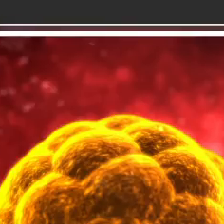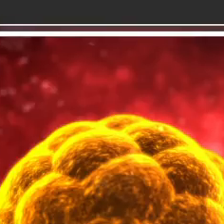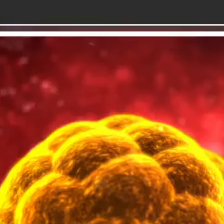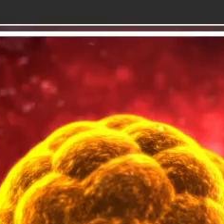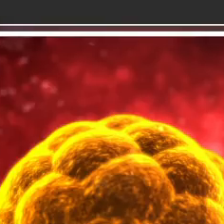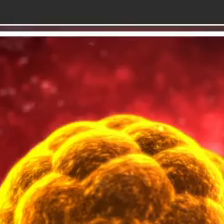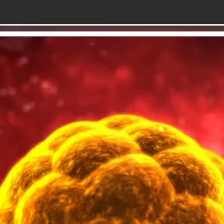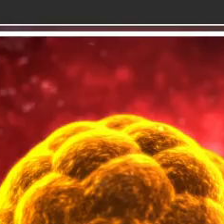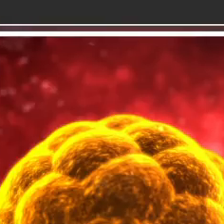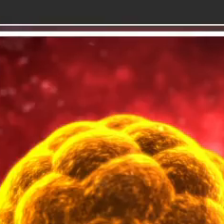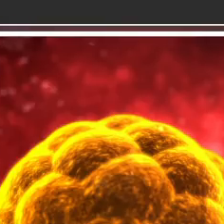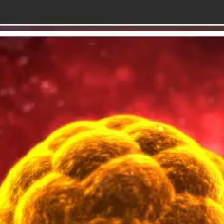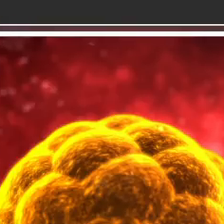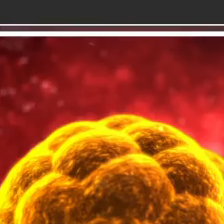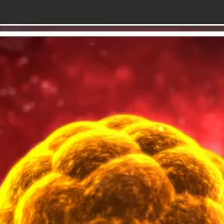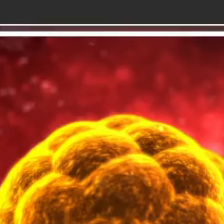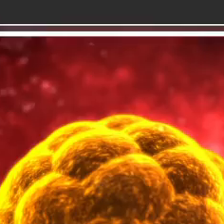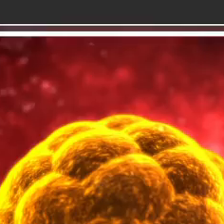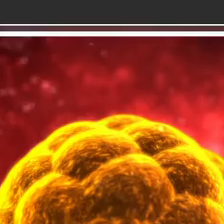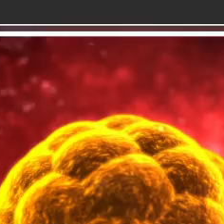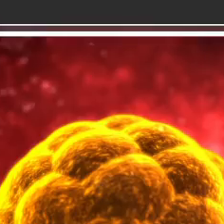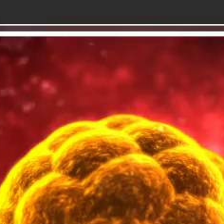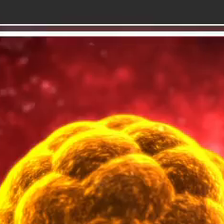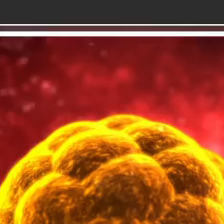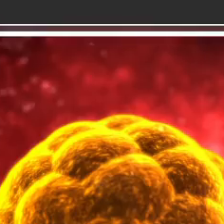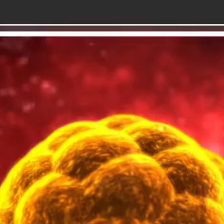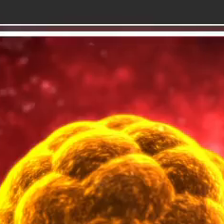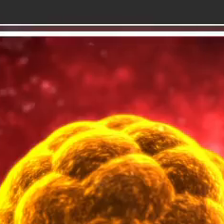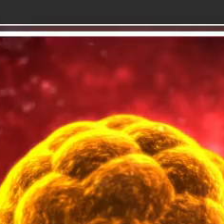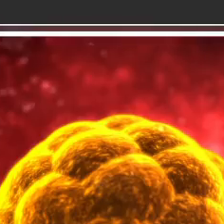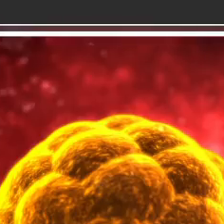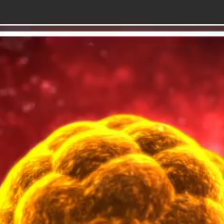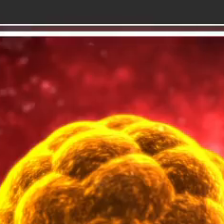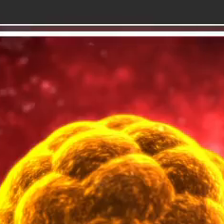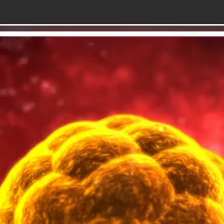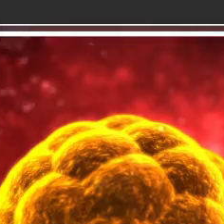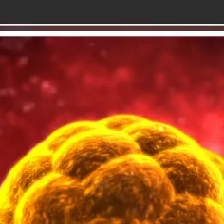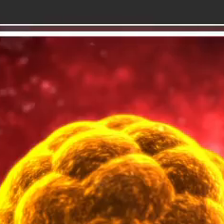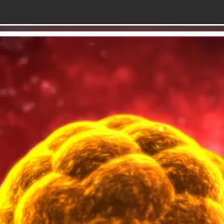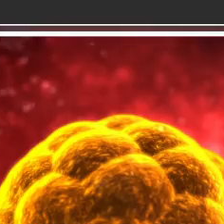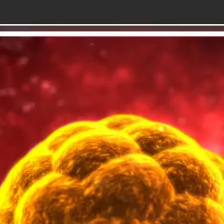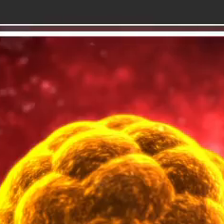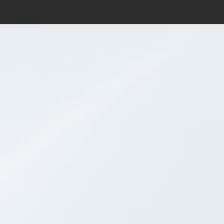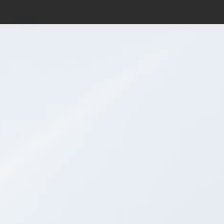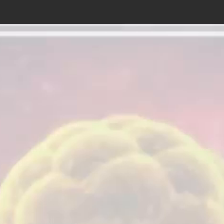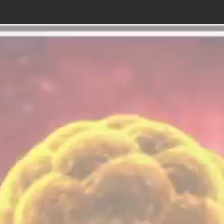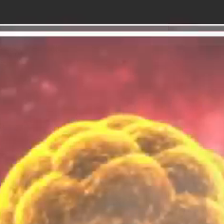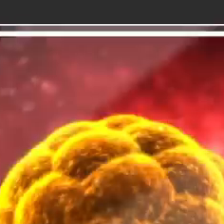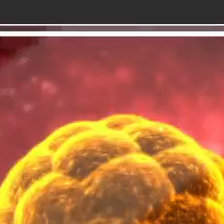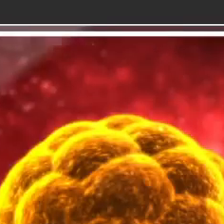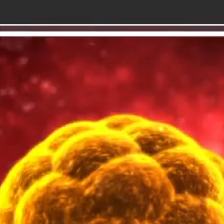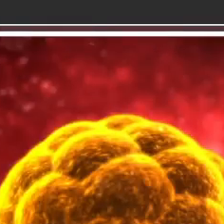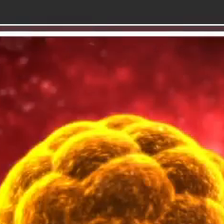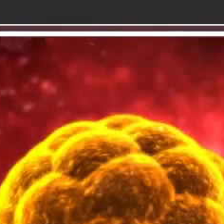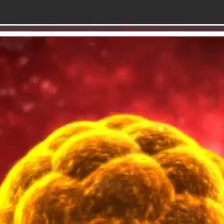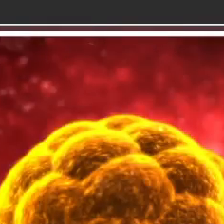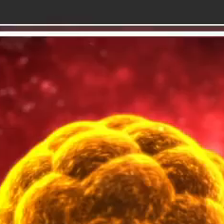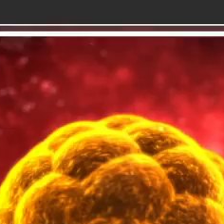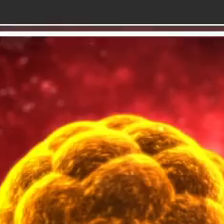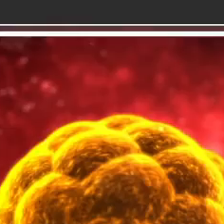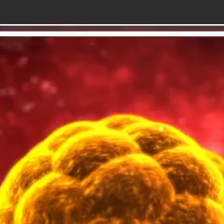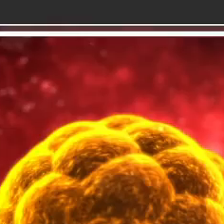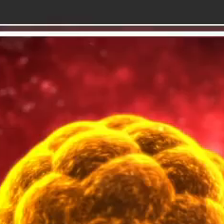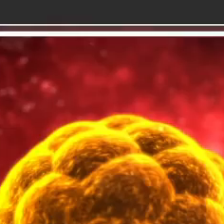pharmacy benefit restrictions, which should make it easier for people to get their prescriptions. Dr. Acton also clarified the